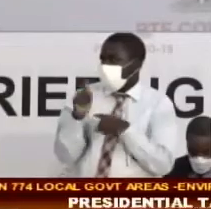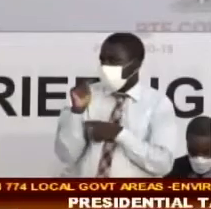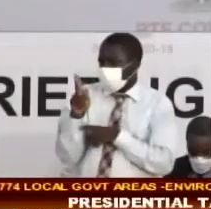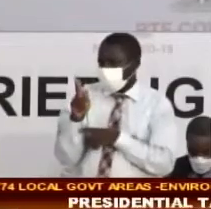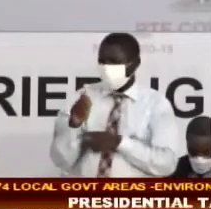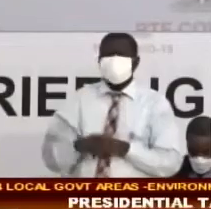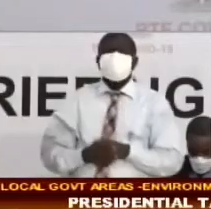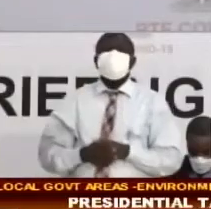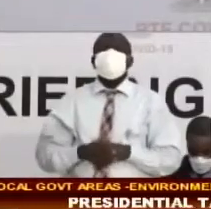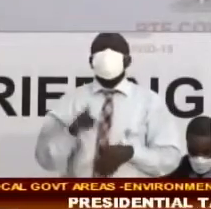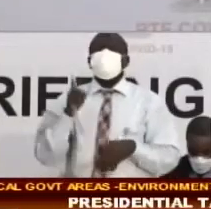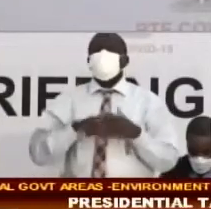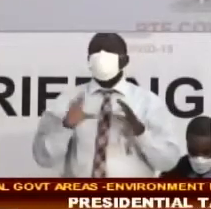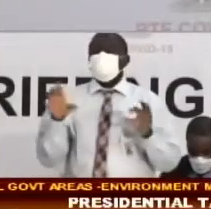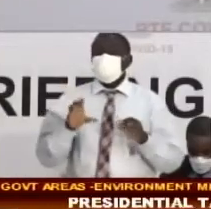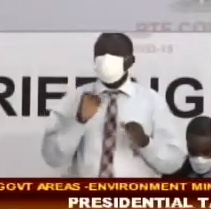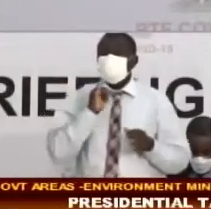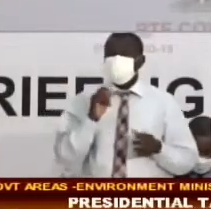approved